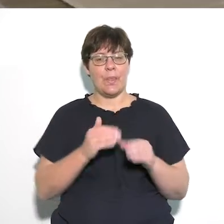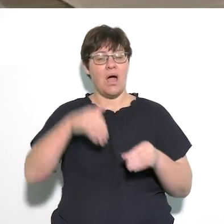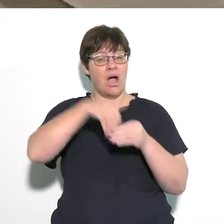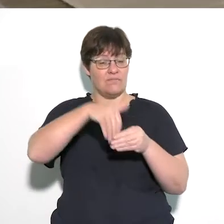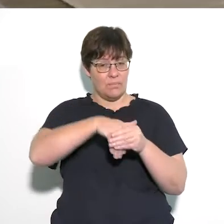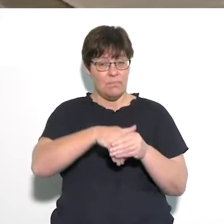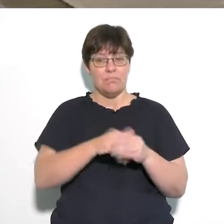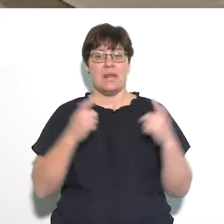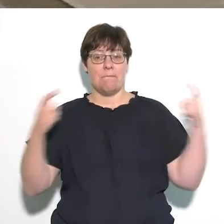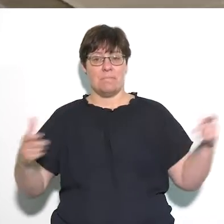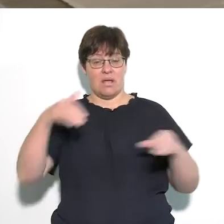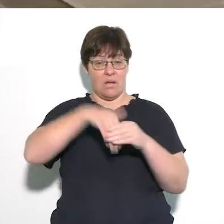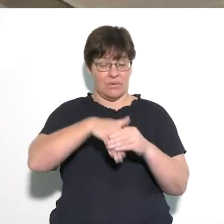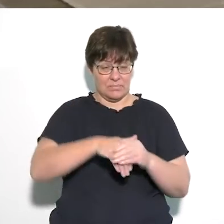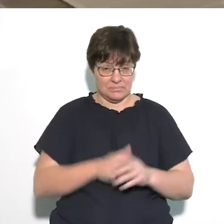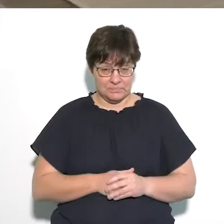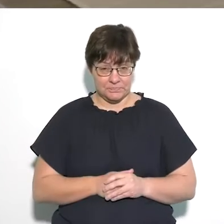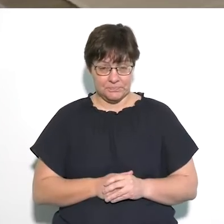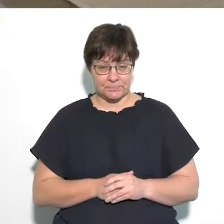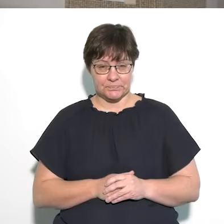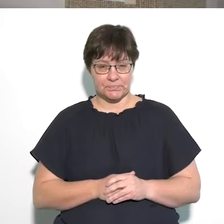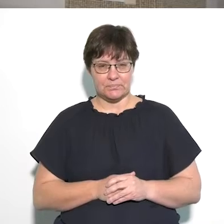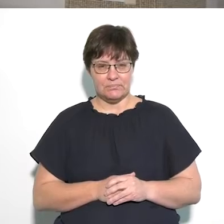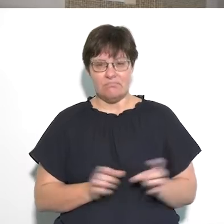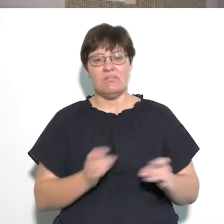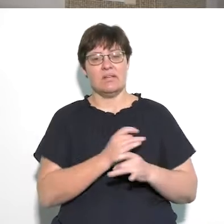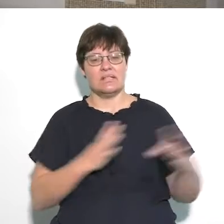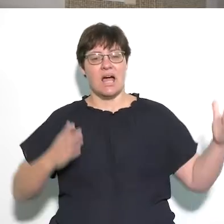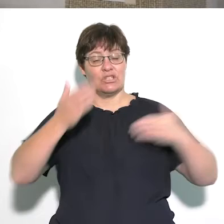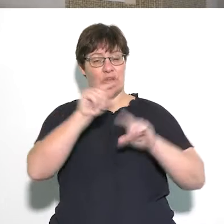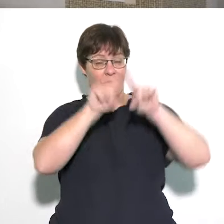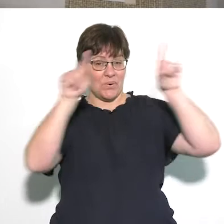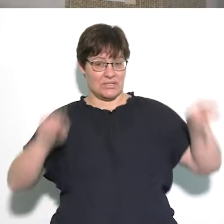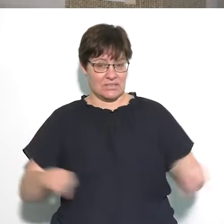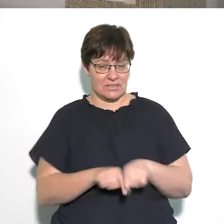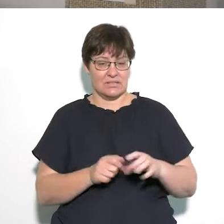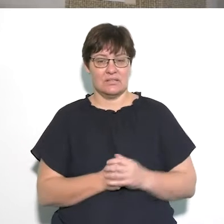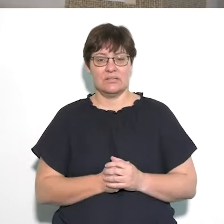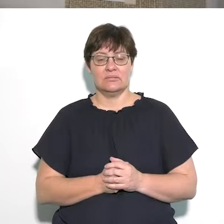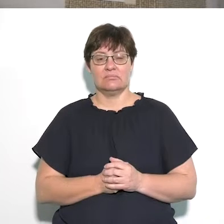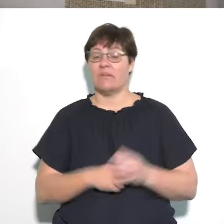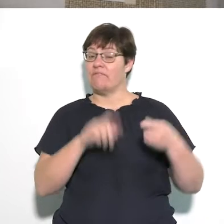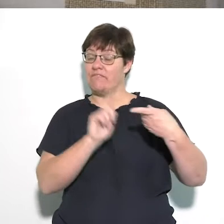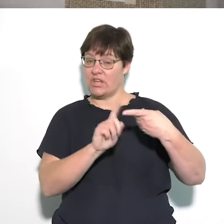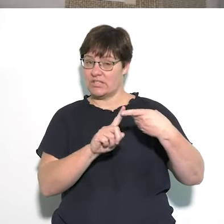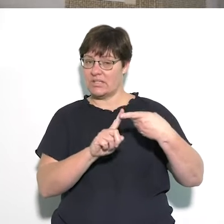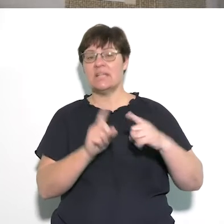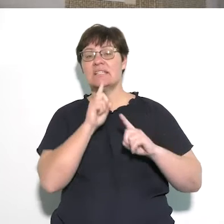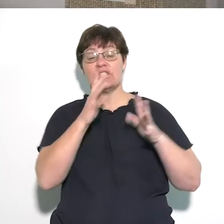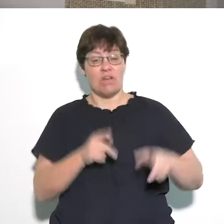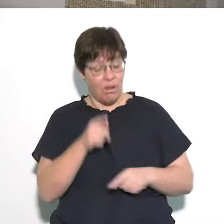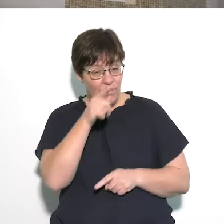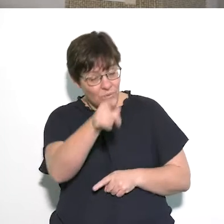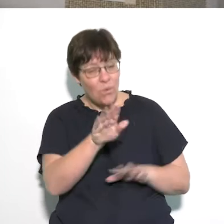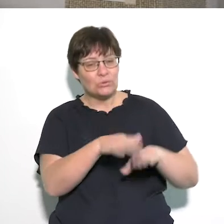small envelopes and a big one. Okay, let's start making our shape board. Step one would be, as a teacher,